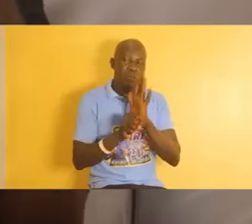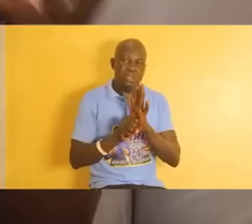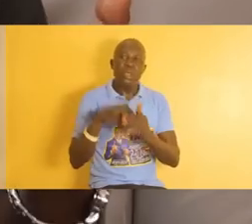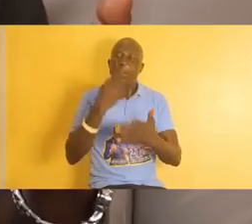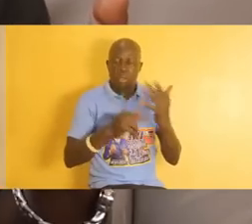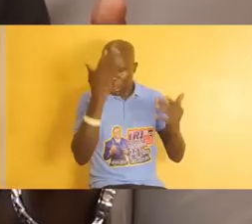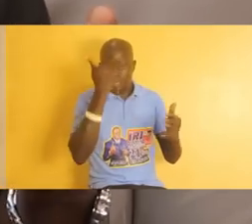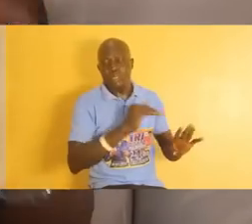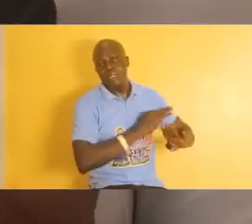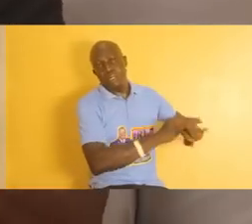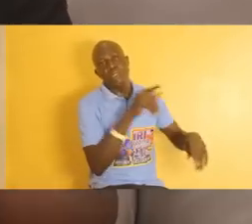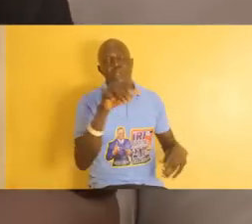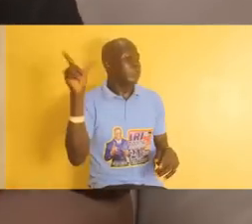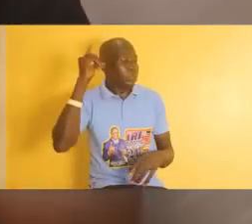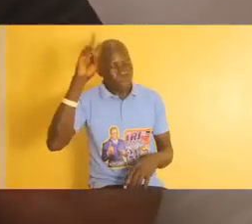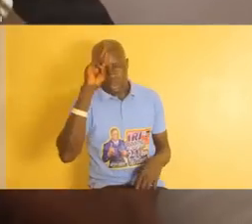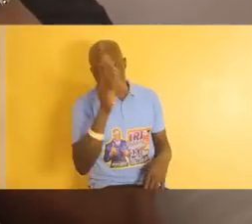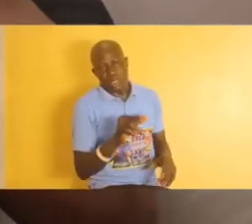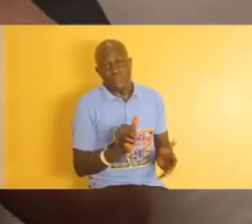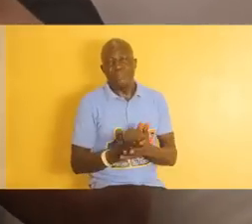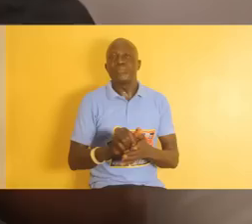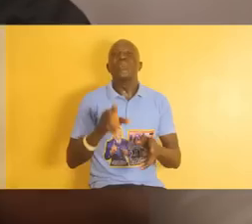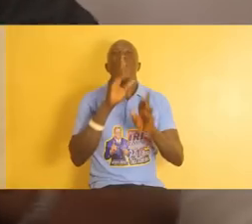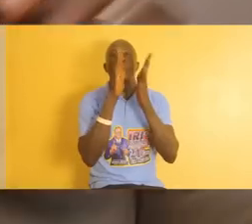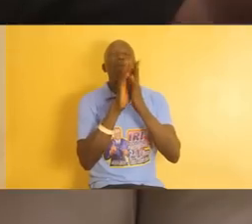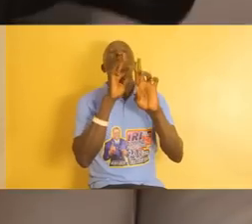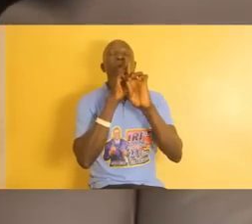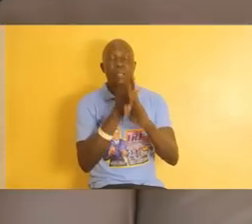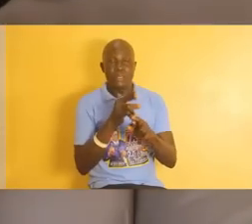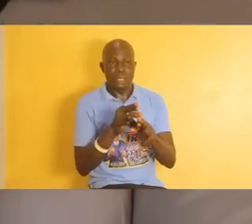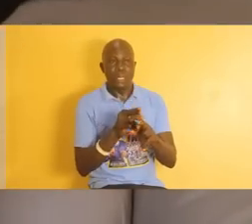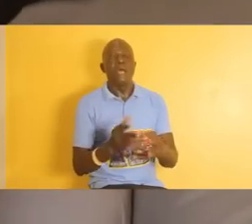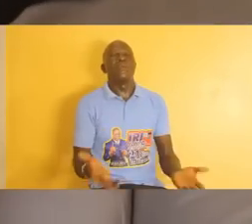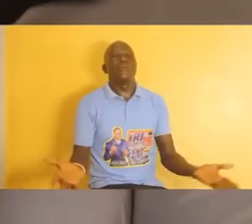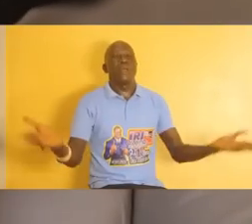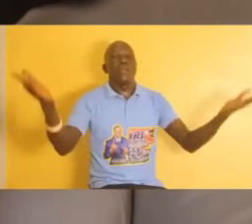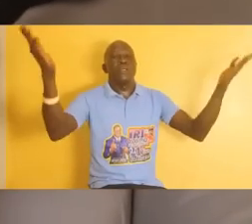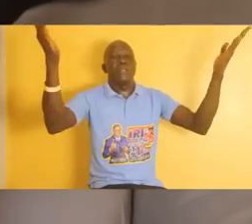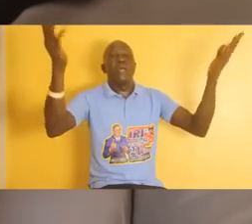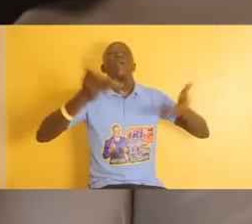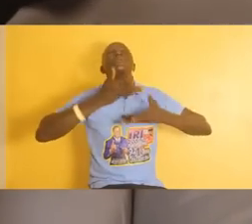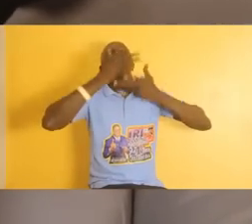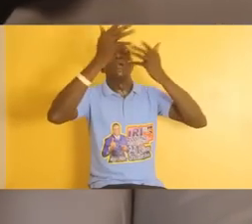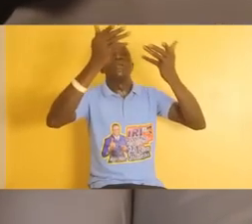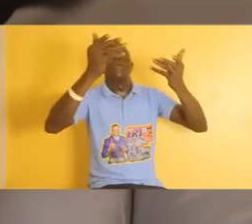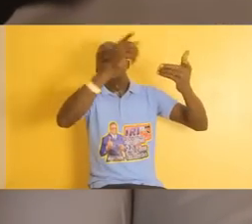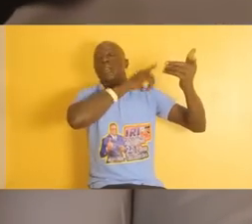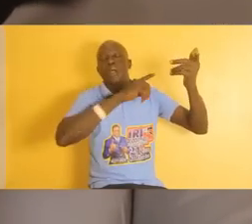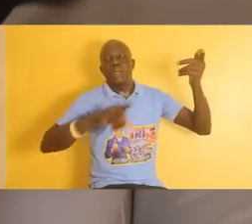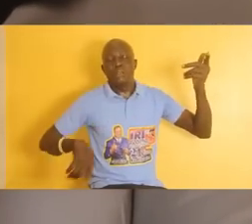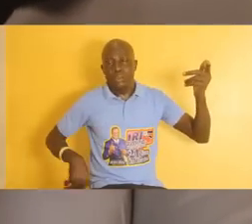come. What's the name? Listen to me, sir. You are the bad man. Lift up your hands. You